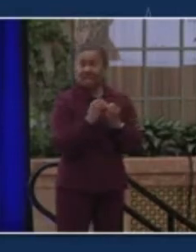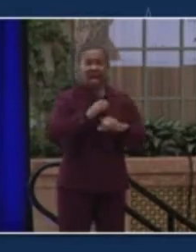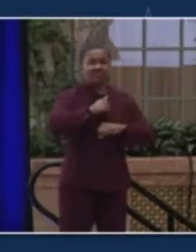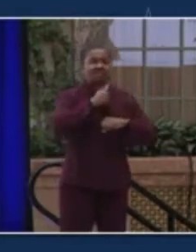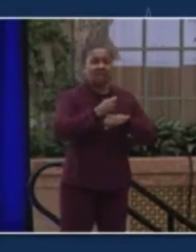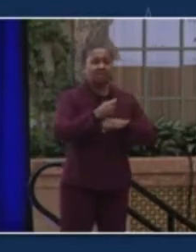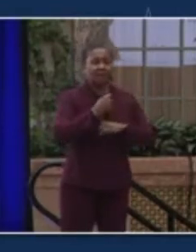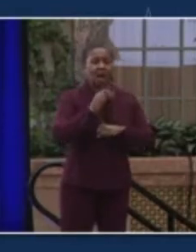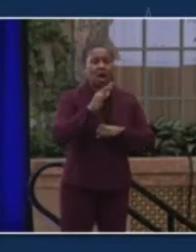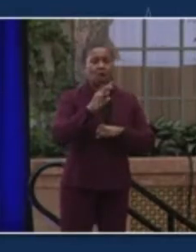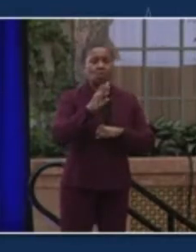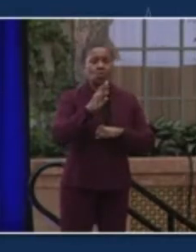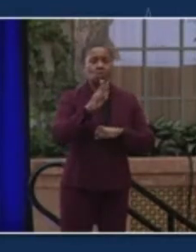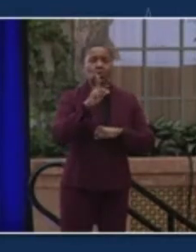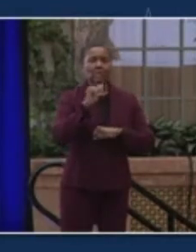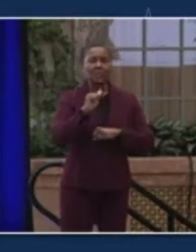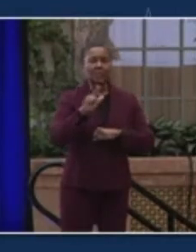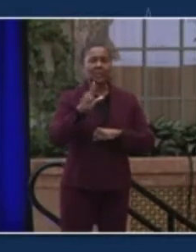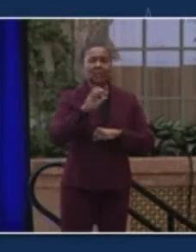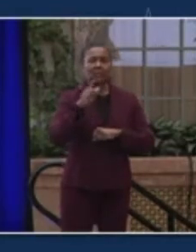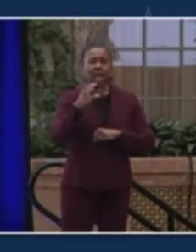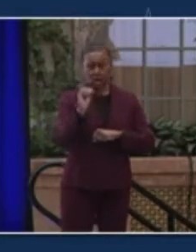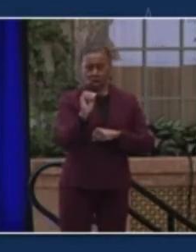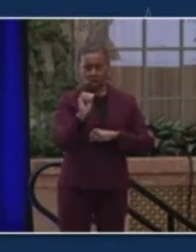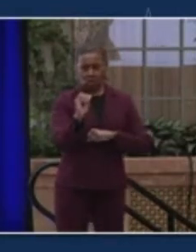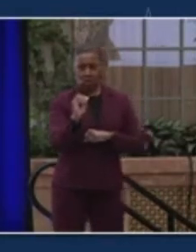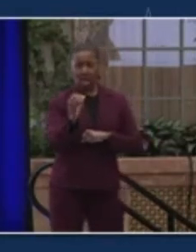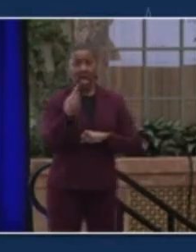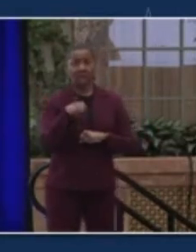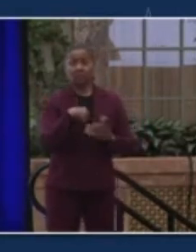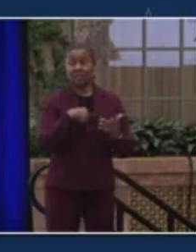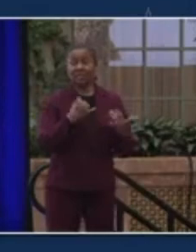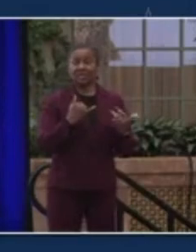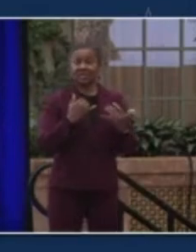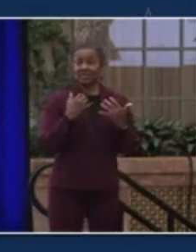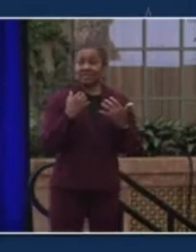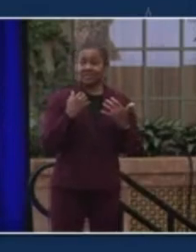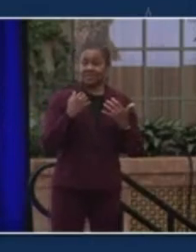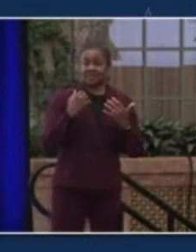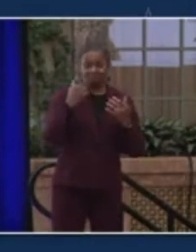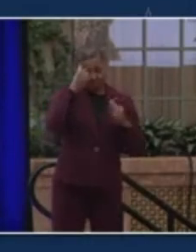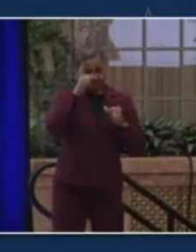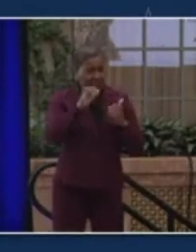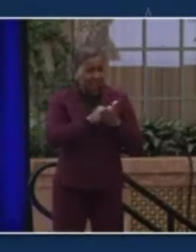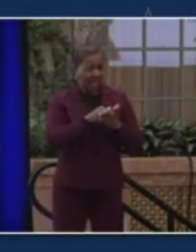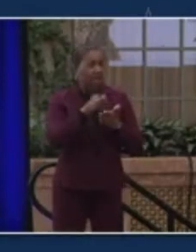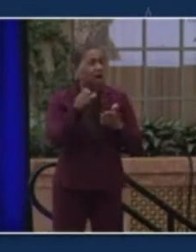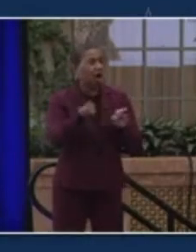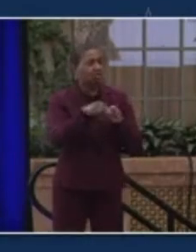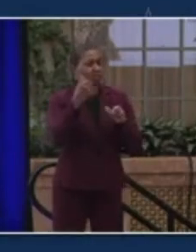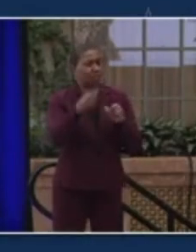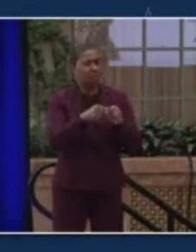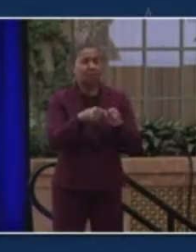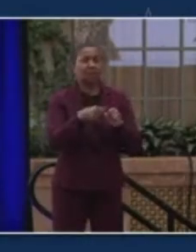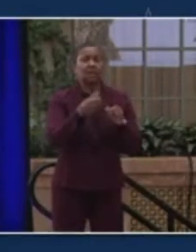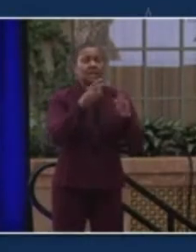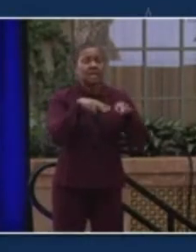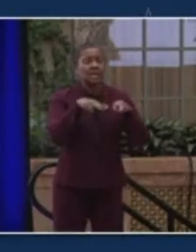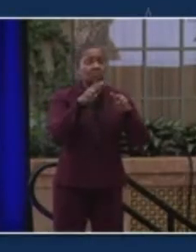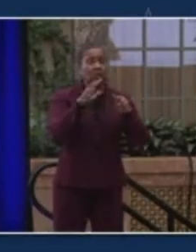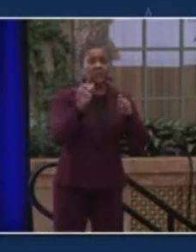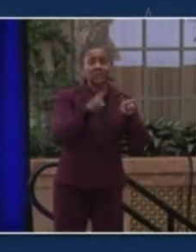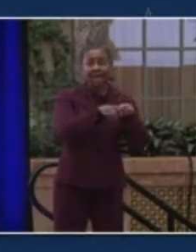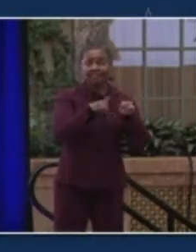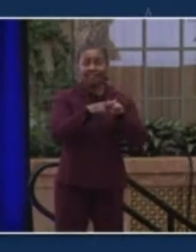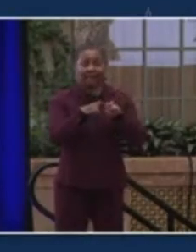Rudy Lozano. And as we gather here tonight, we have to remember heroes like